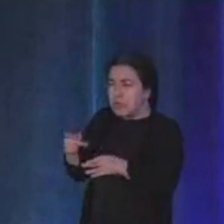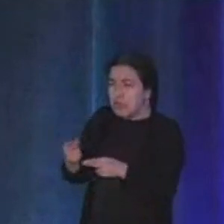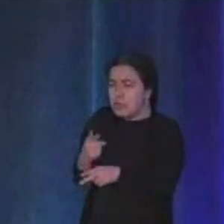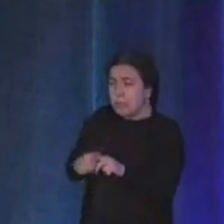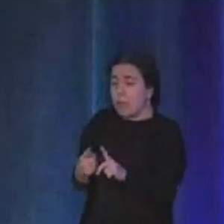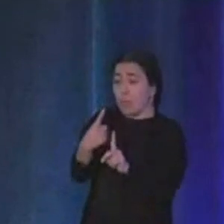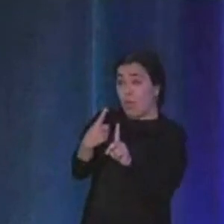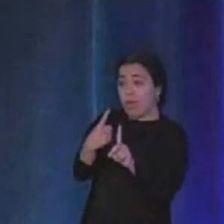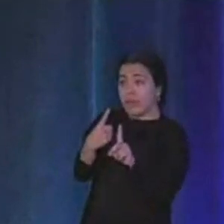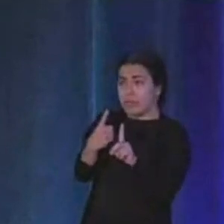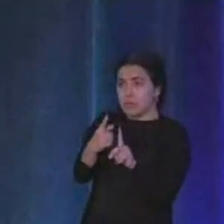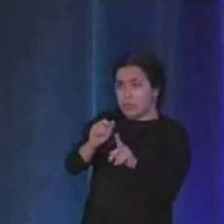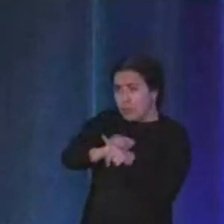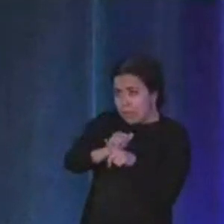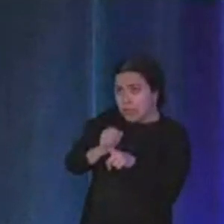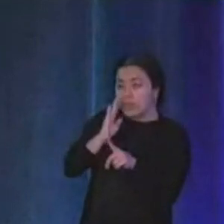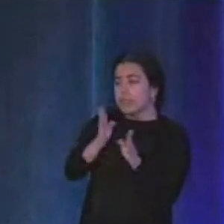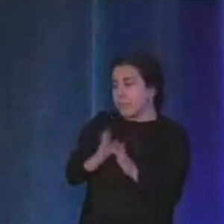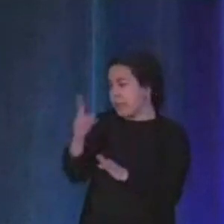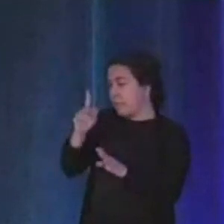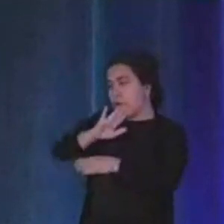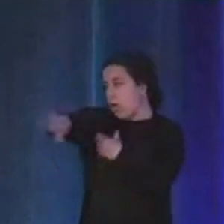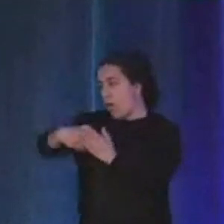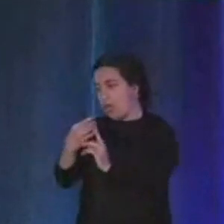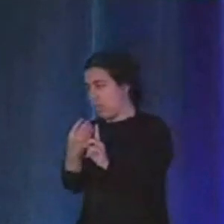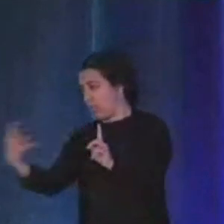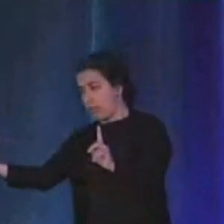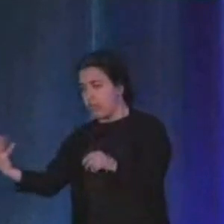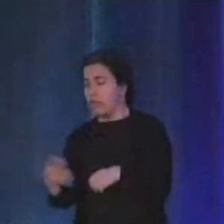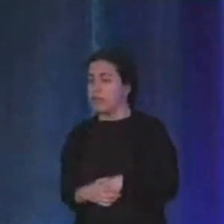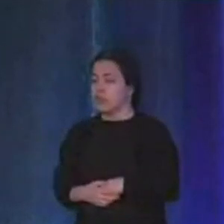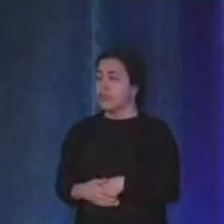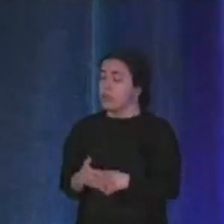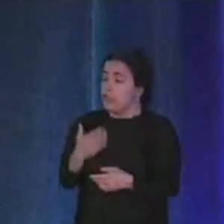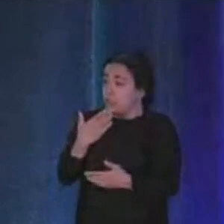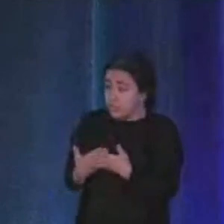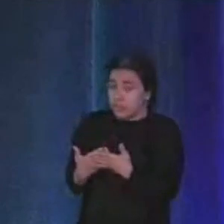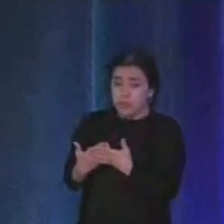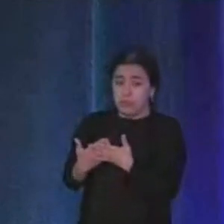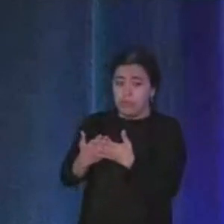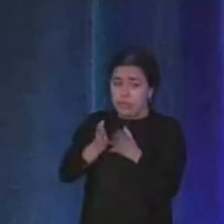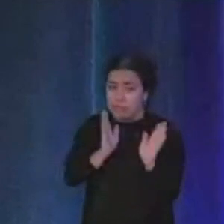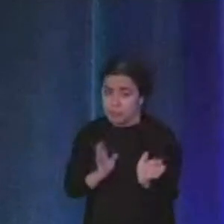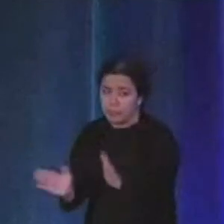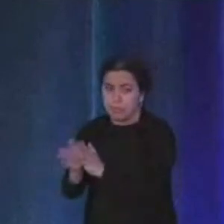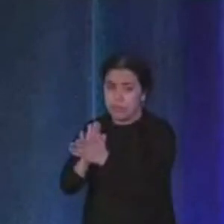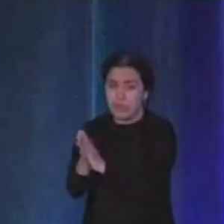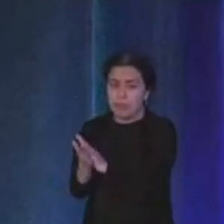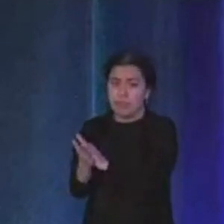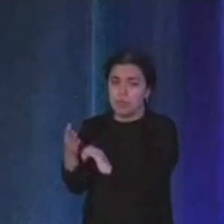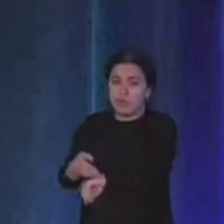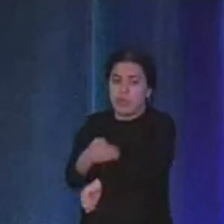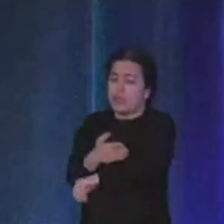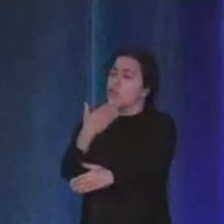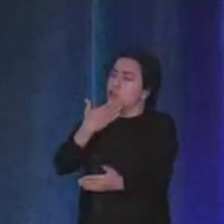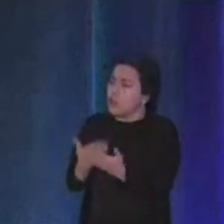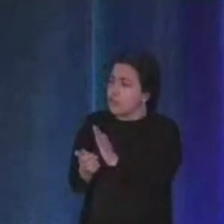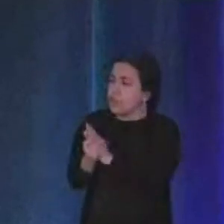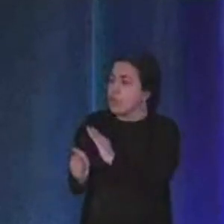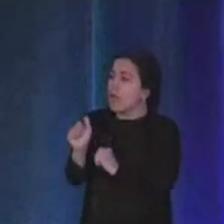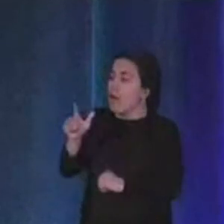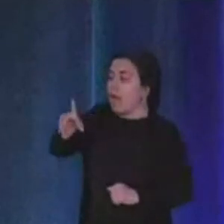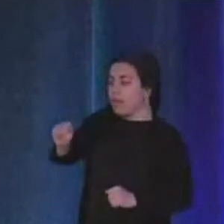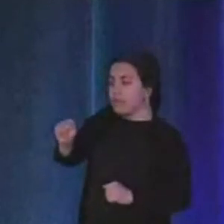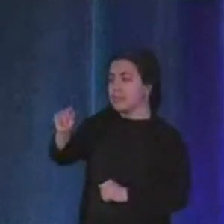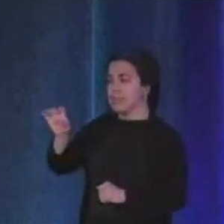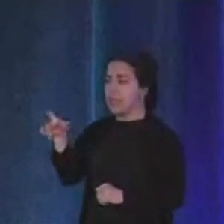them. Get good at writing really good alt text. It makes a big difference. Just writing it is one thing, but I think if you actually look up what good